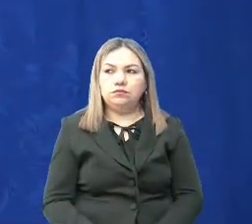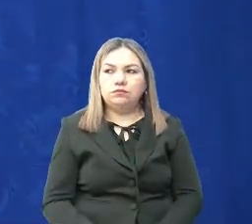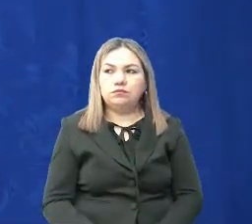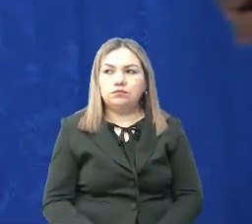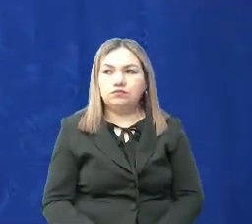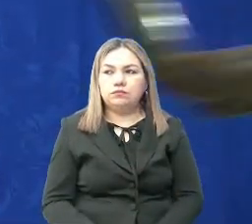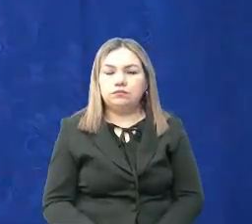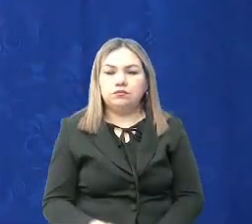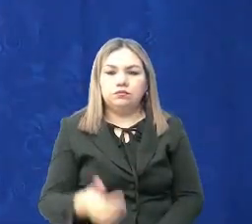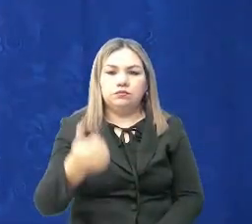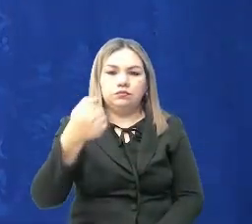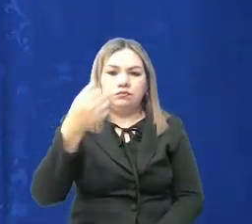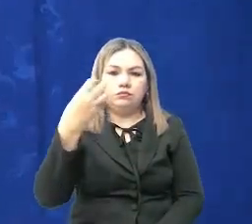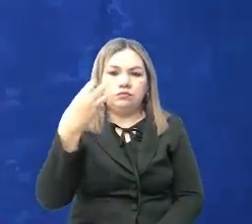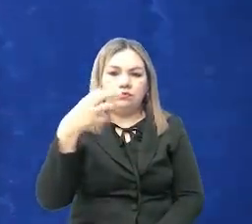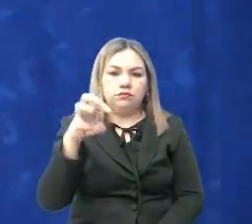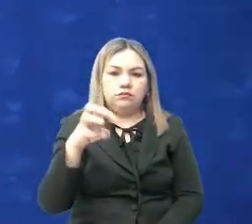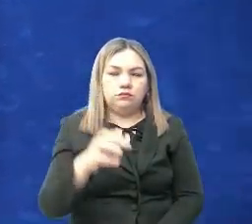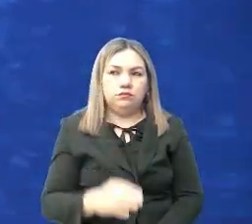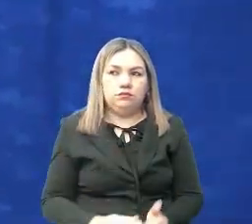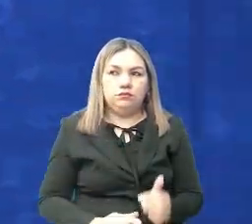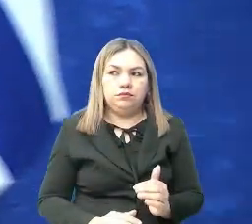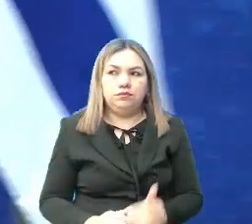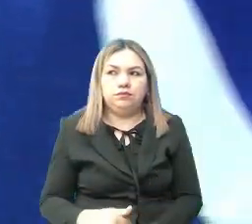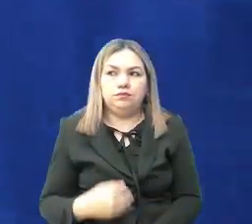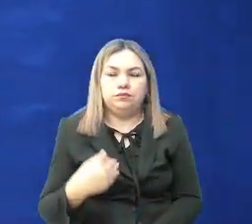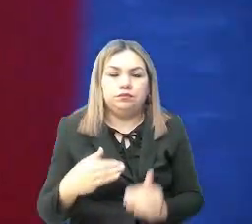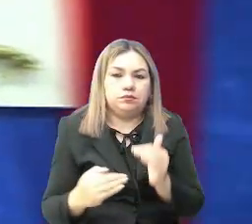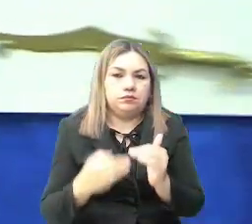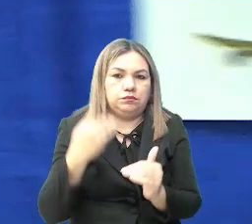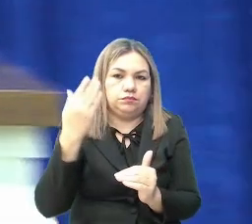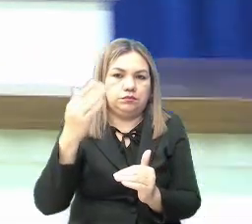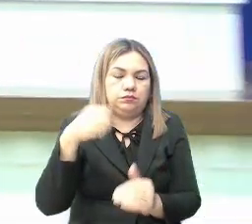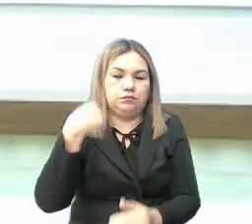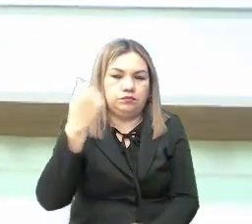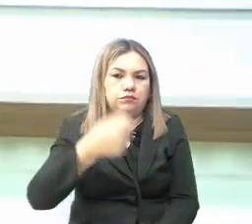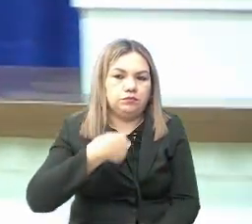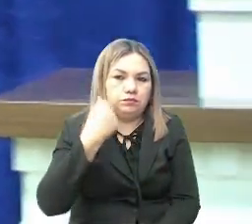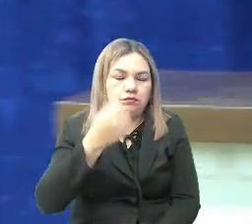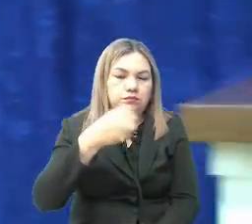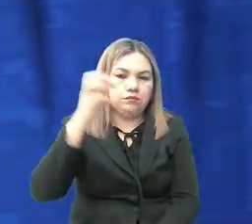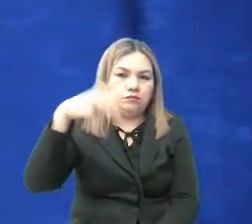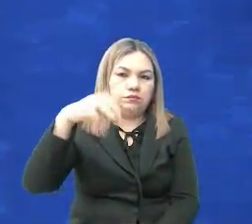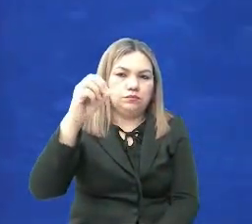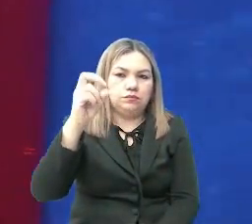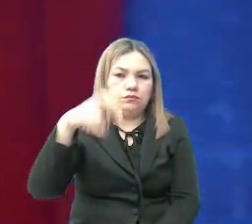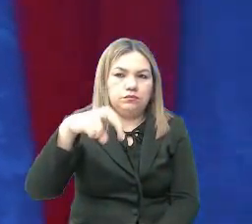How many of you say amen? It says that the prophet went up in the mount.